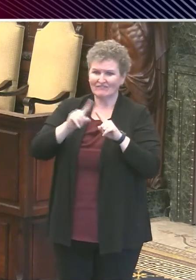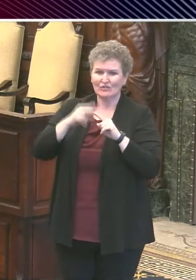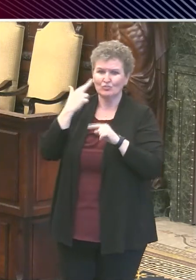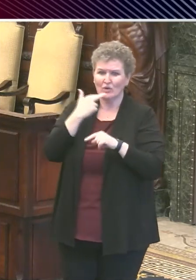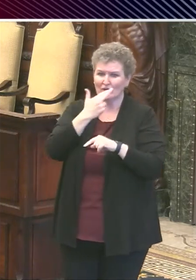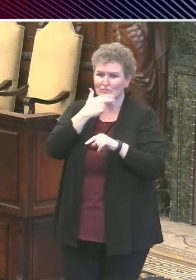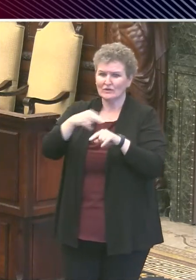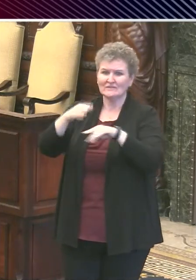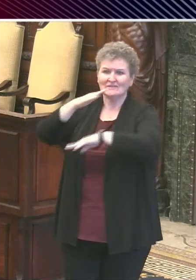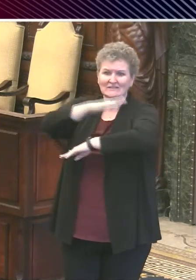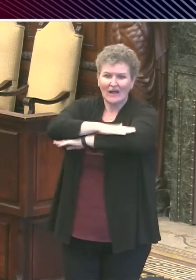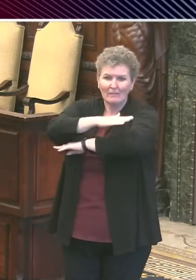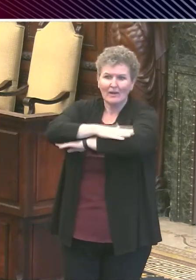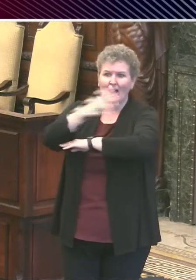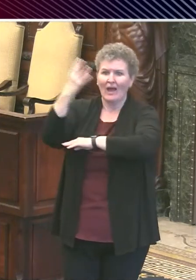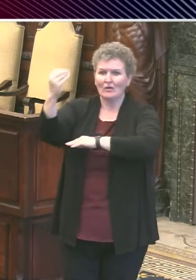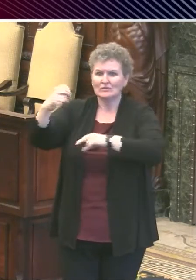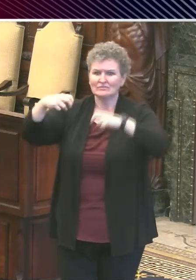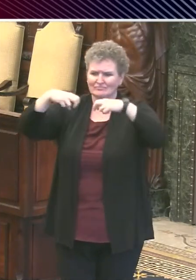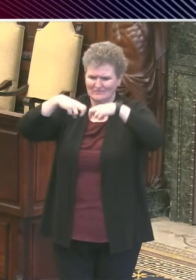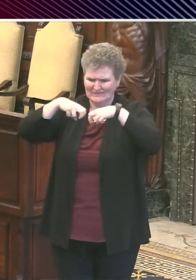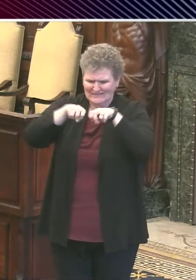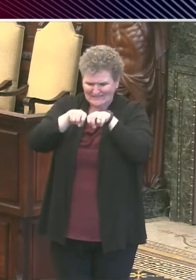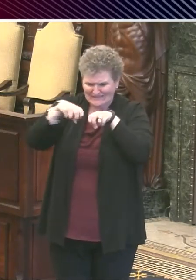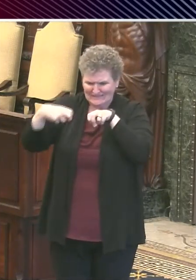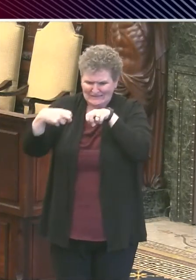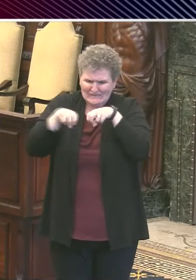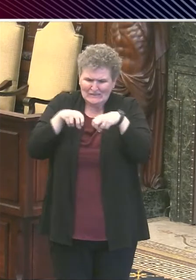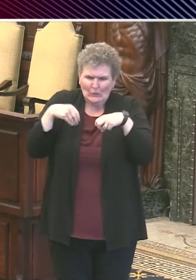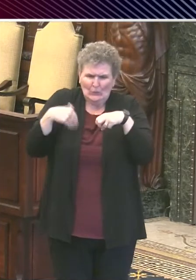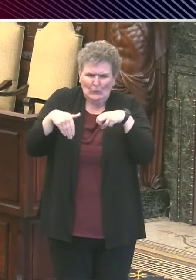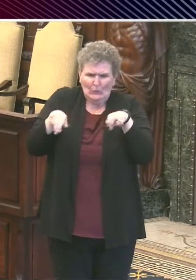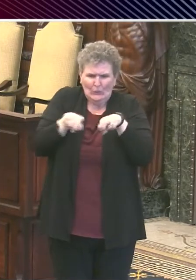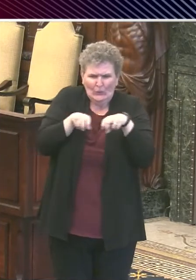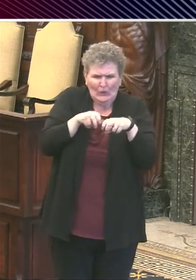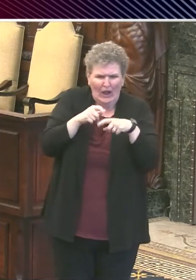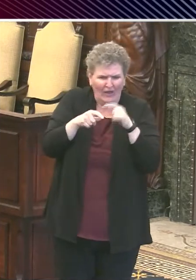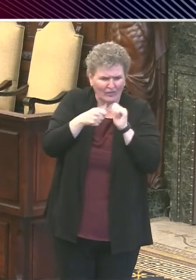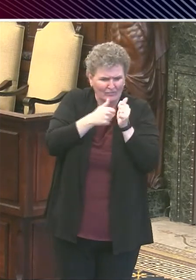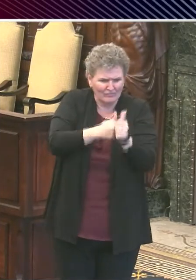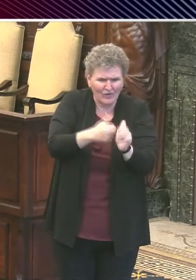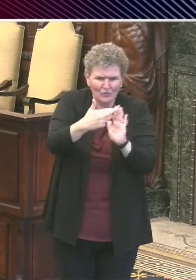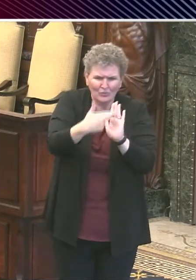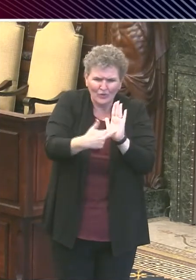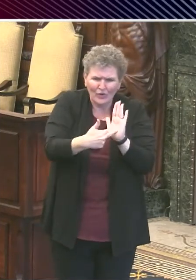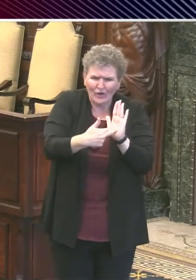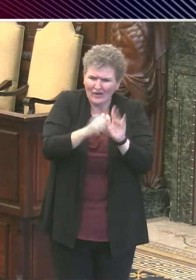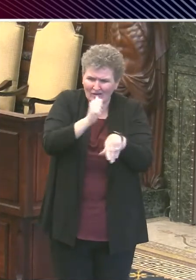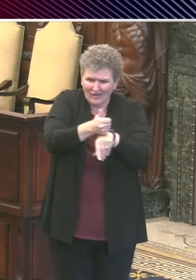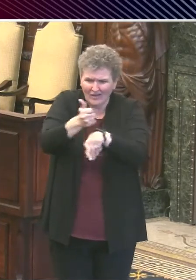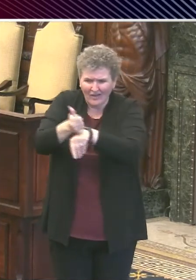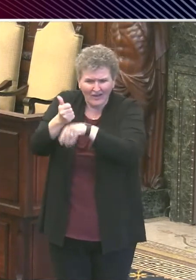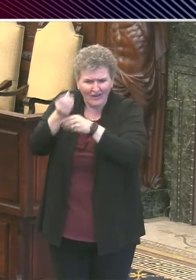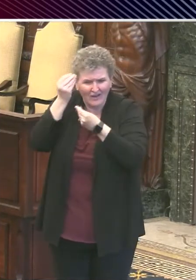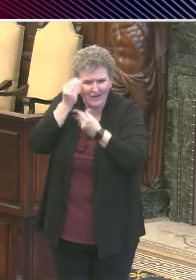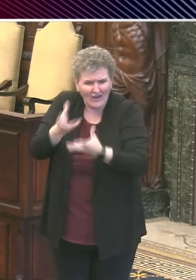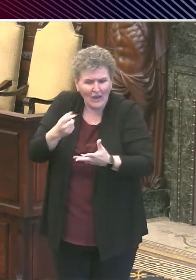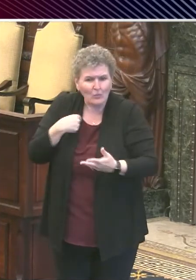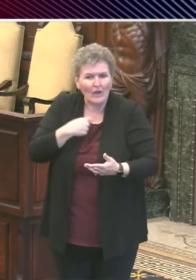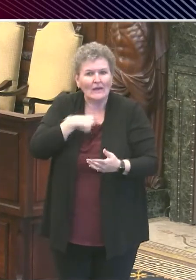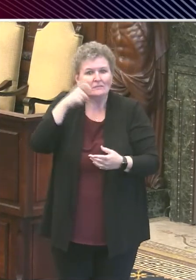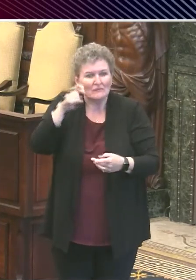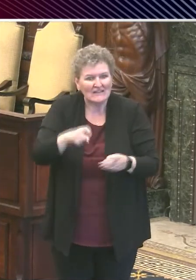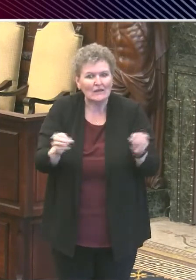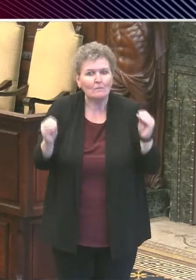and chairs are too close together and that other protocols aren't in place. Do we need more inspectors to go out